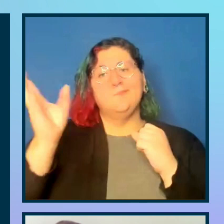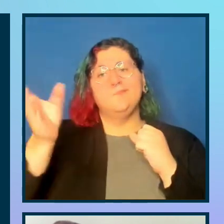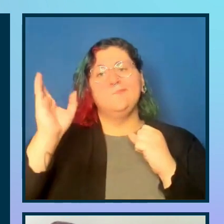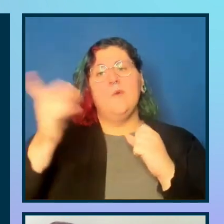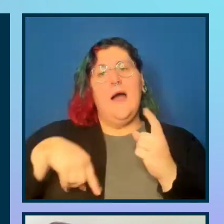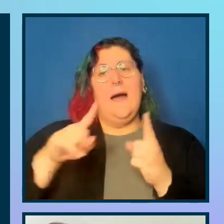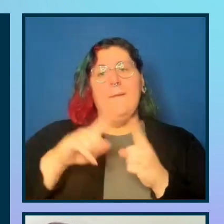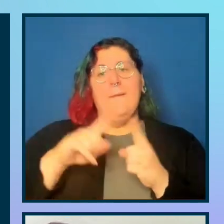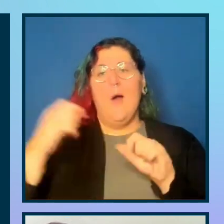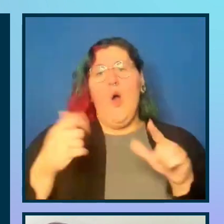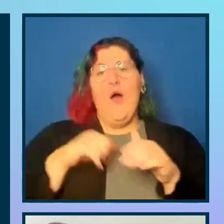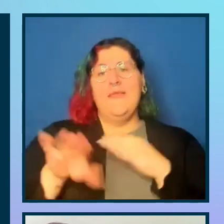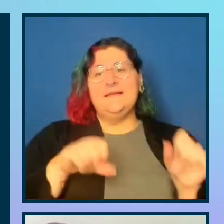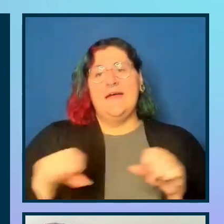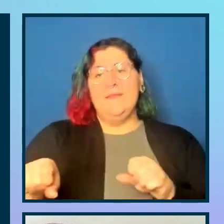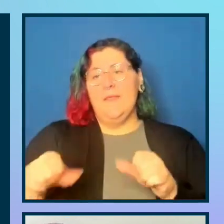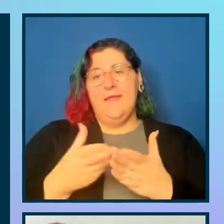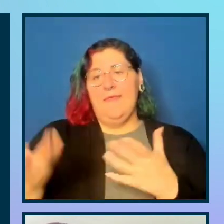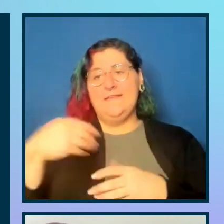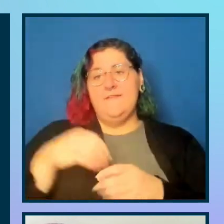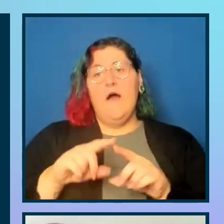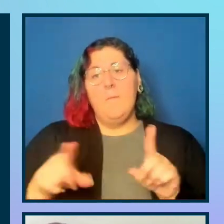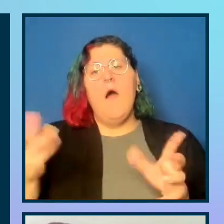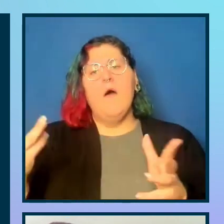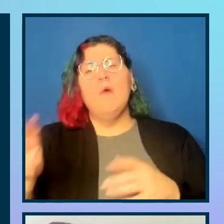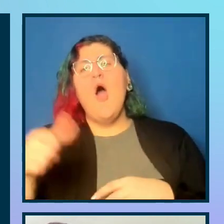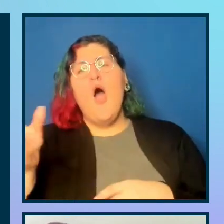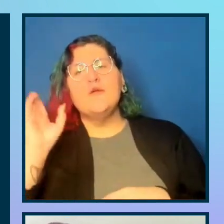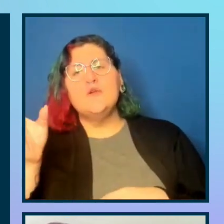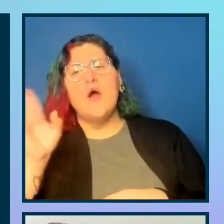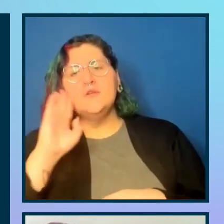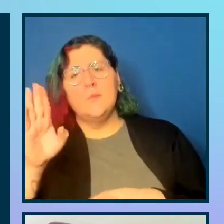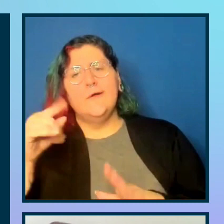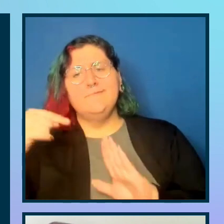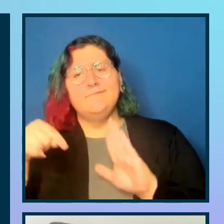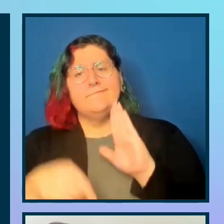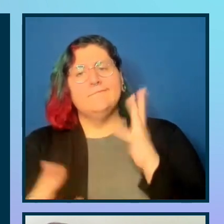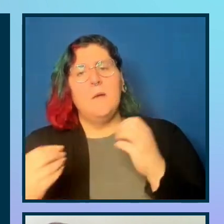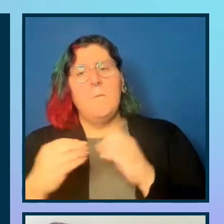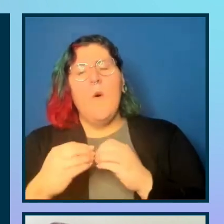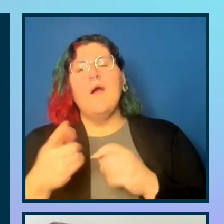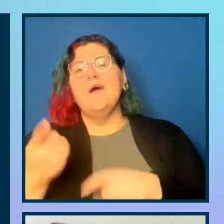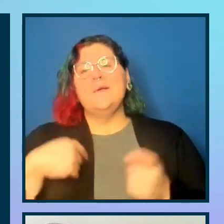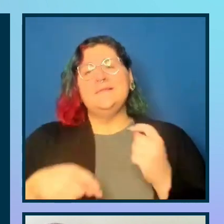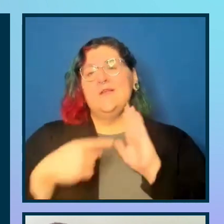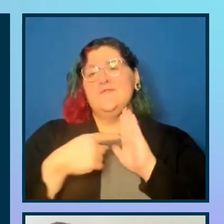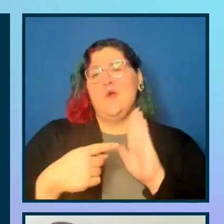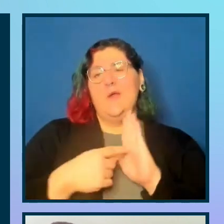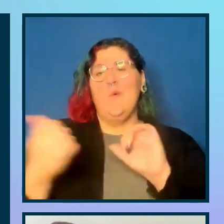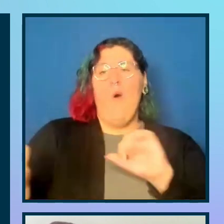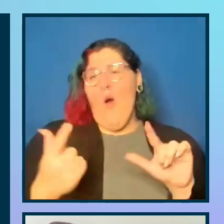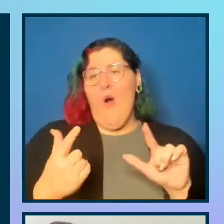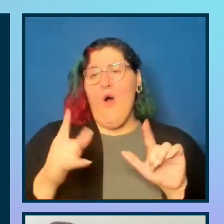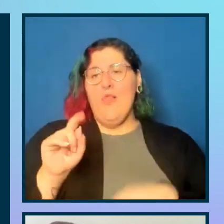talks will go over that. So instead of showing you guys all the really cool tools that DQ has provided, which are plentiful and bountiful, I